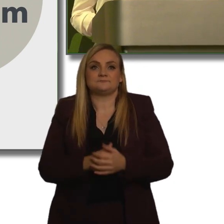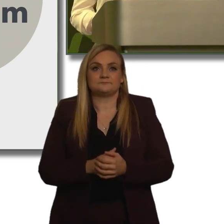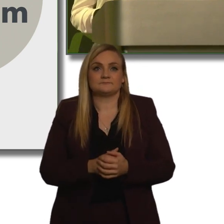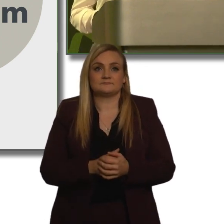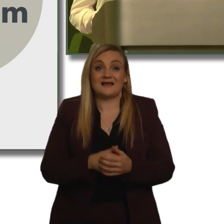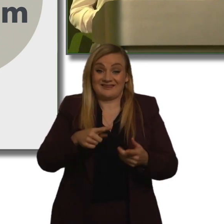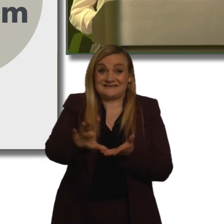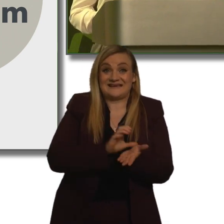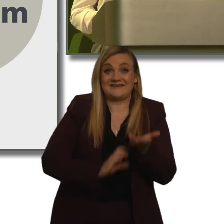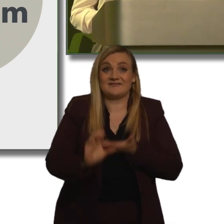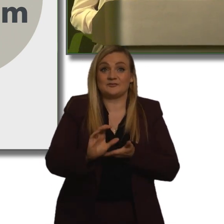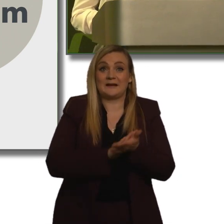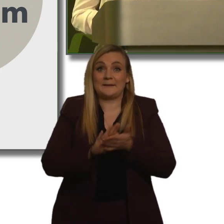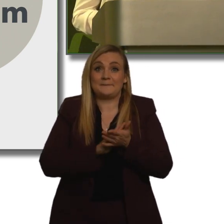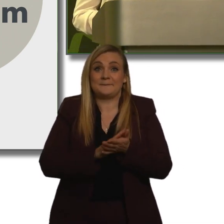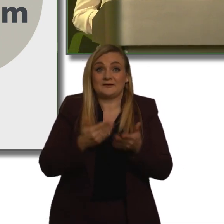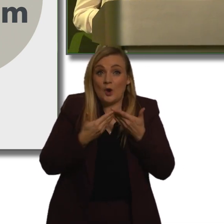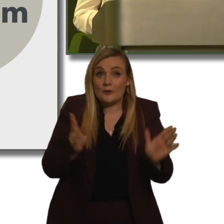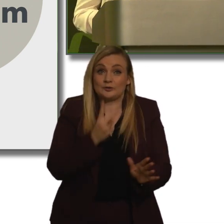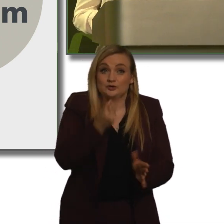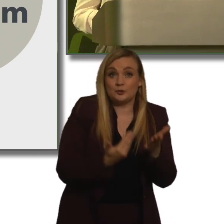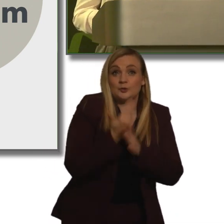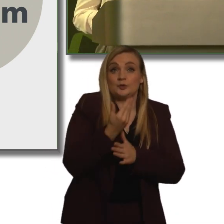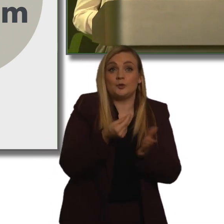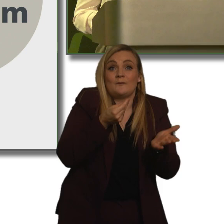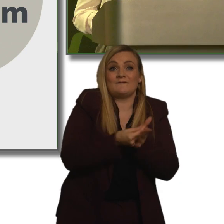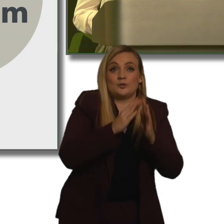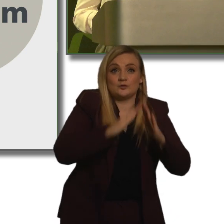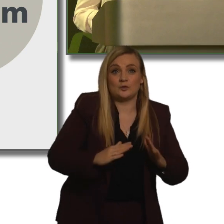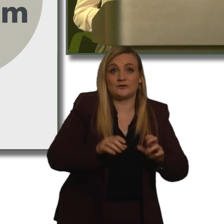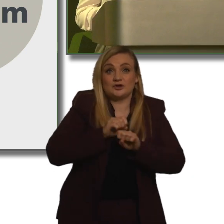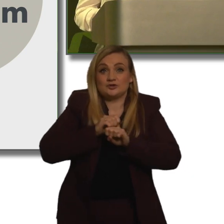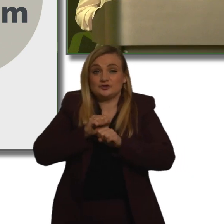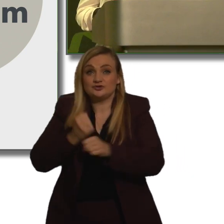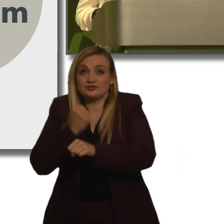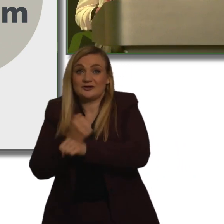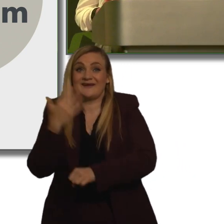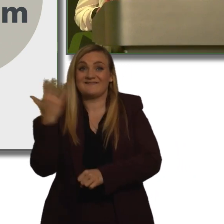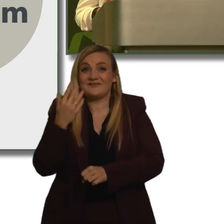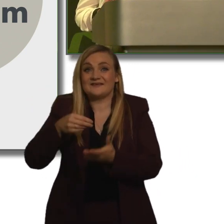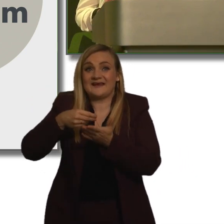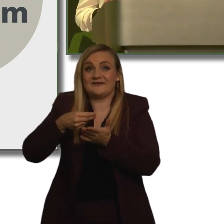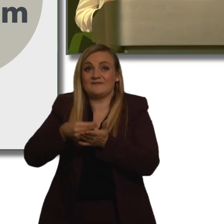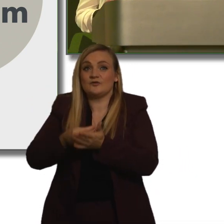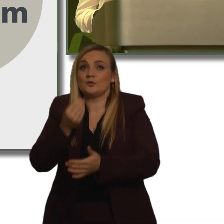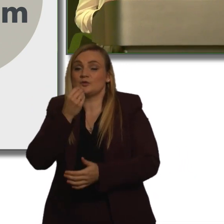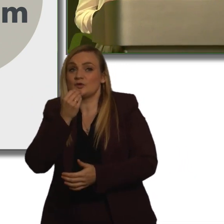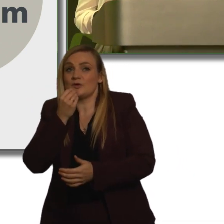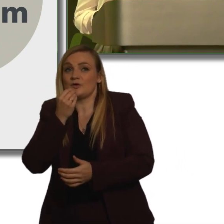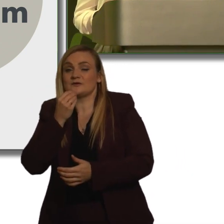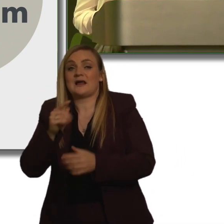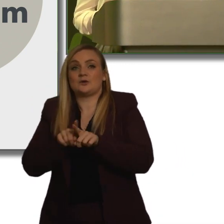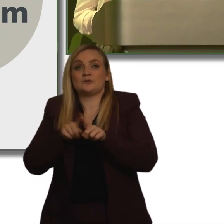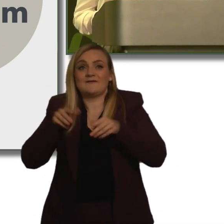stores, regenerate 15 food stores, and 4 funeral homes. We have also rolled out digital shelf-edge labels to